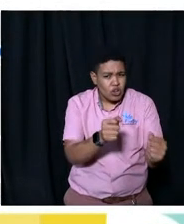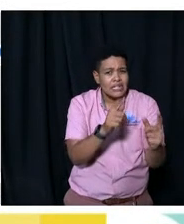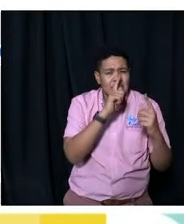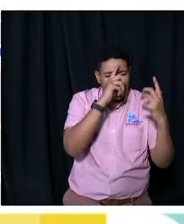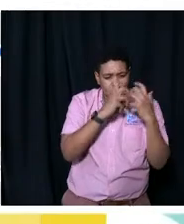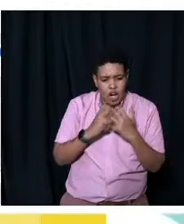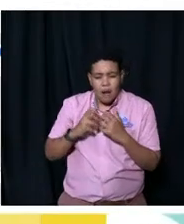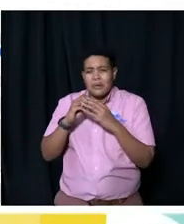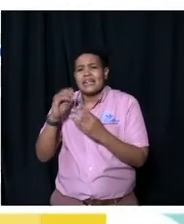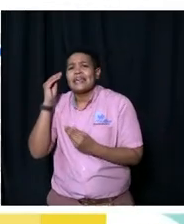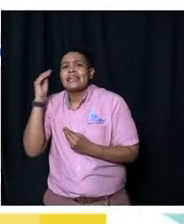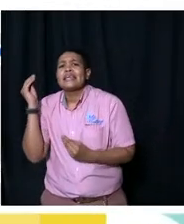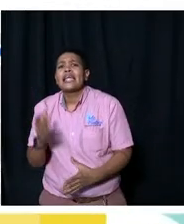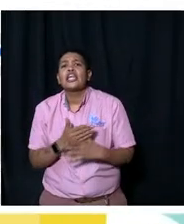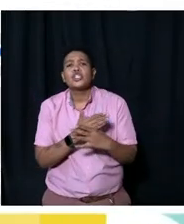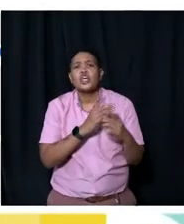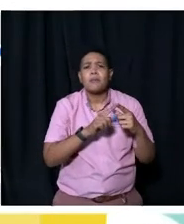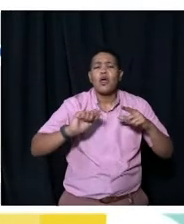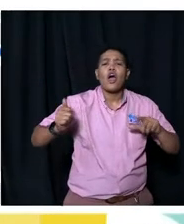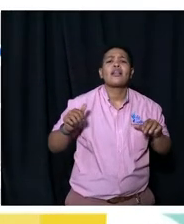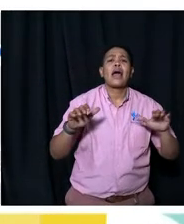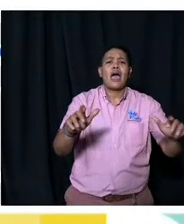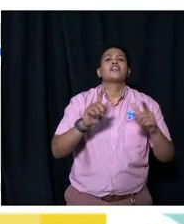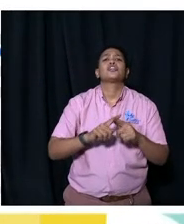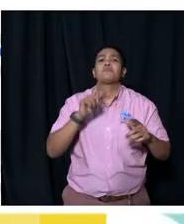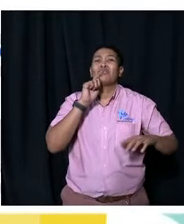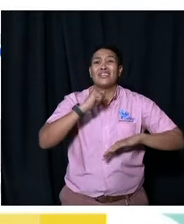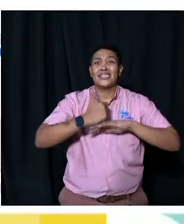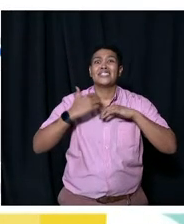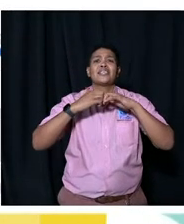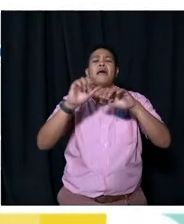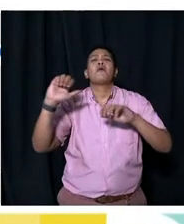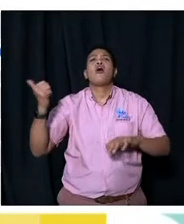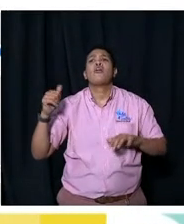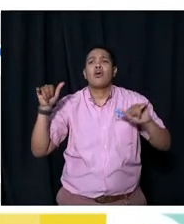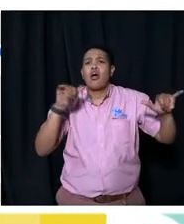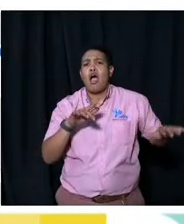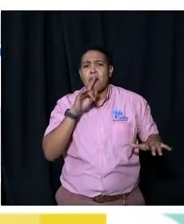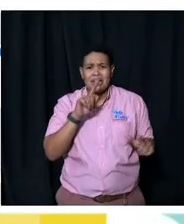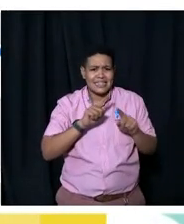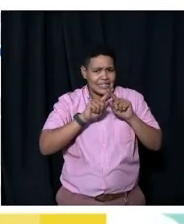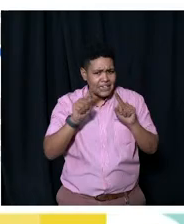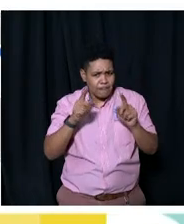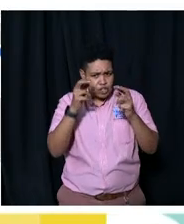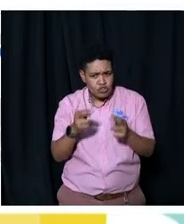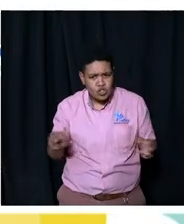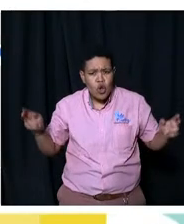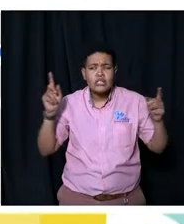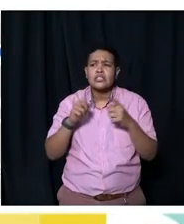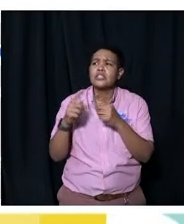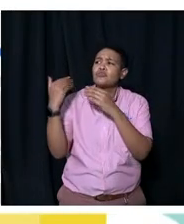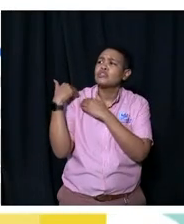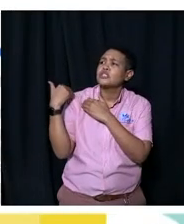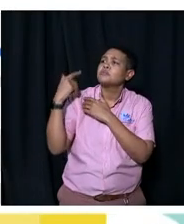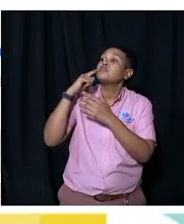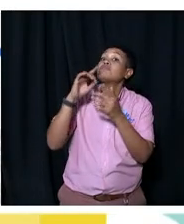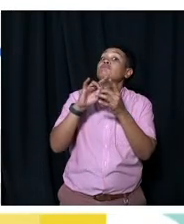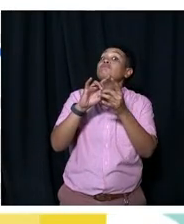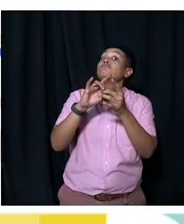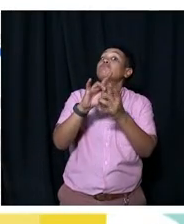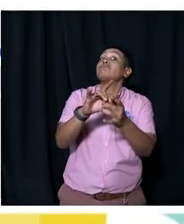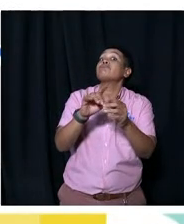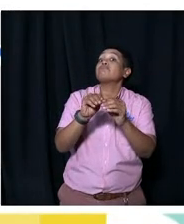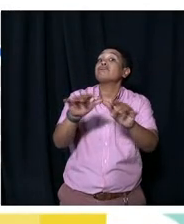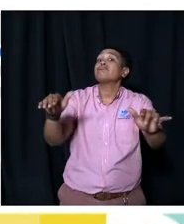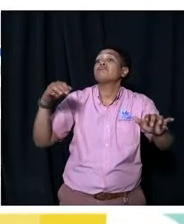collaboration in data sharing and other actions, and establish common but differentiated responsibilities resulting in co-benefits across sectors.